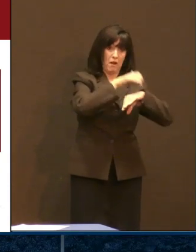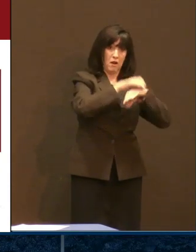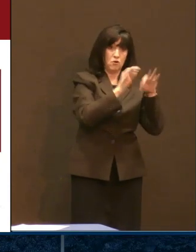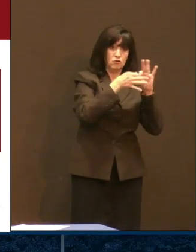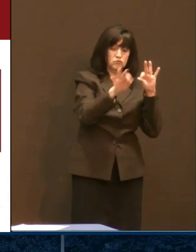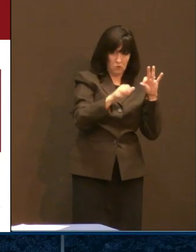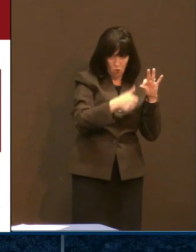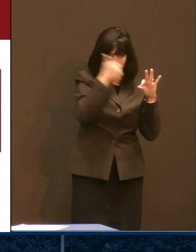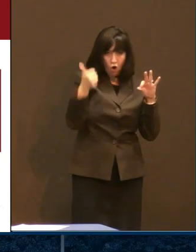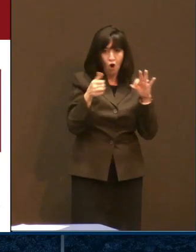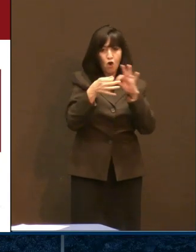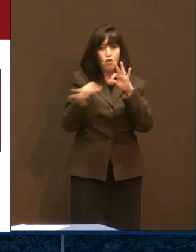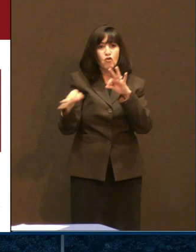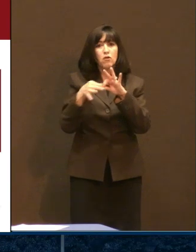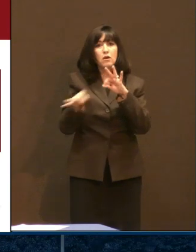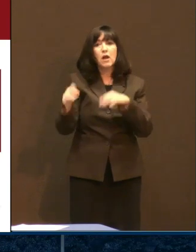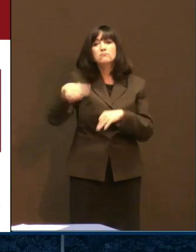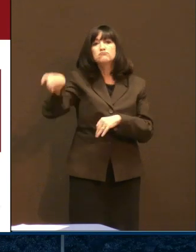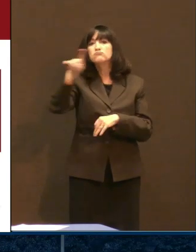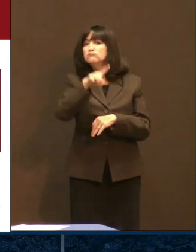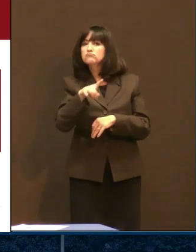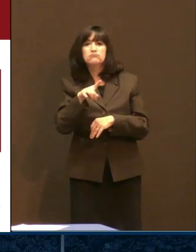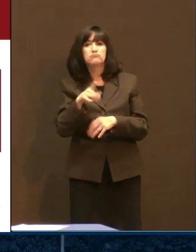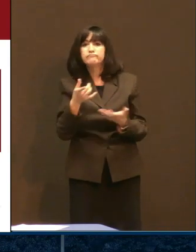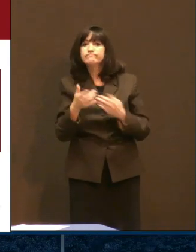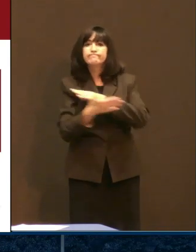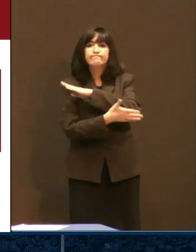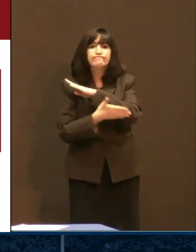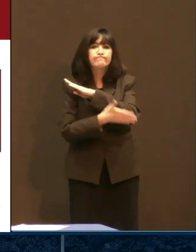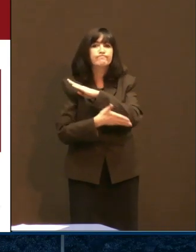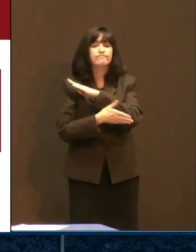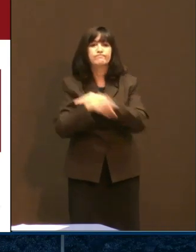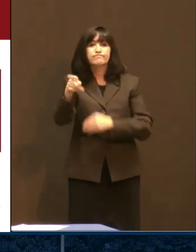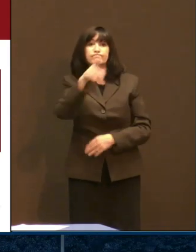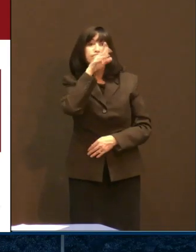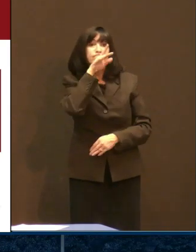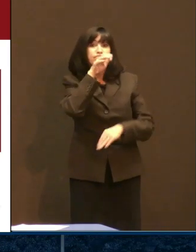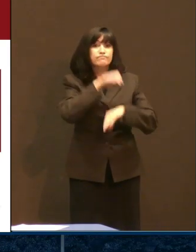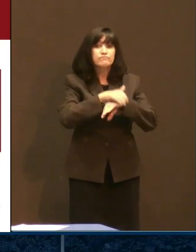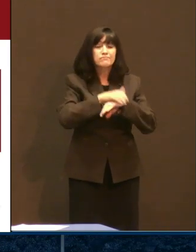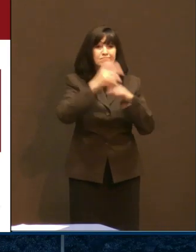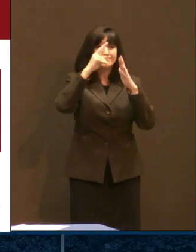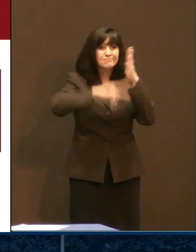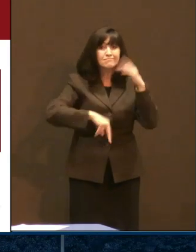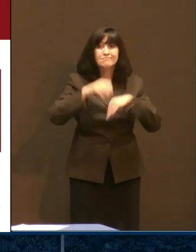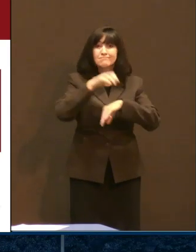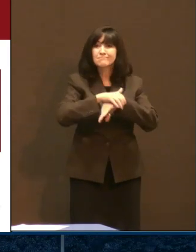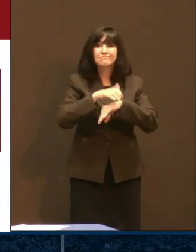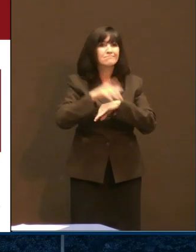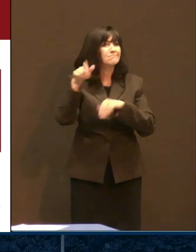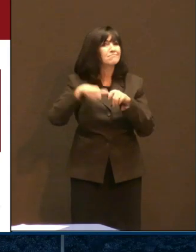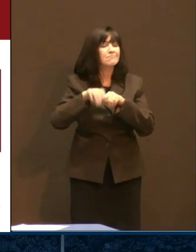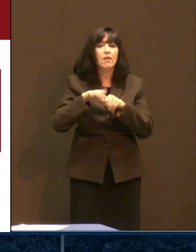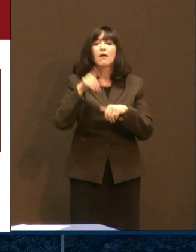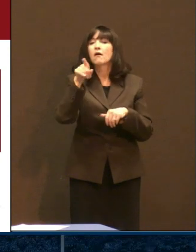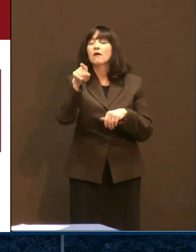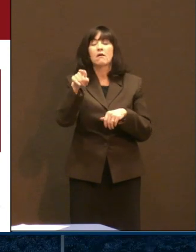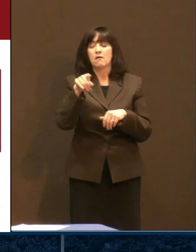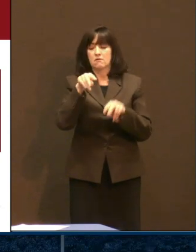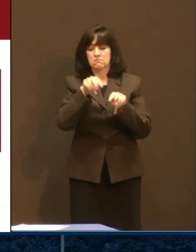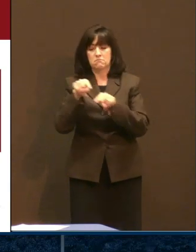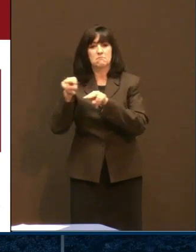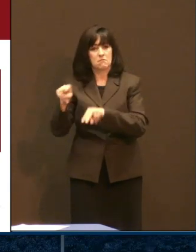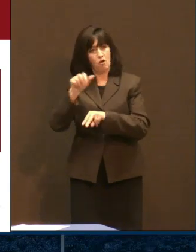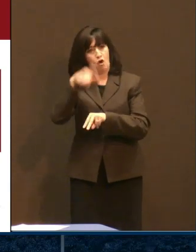there. And we're open to any suggestions too. If there's we just Thursday we did some specific outreach to the Amish community